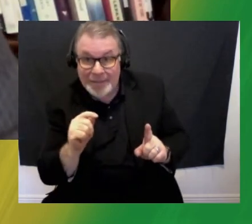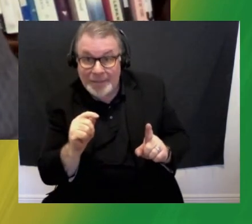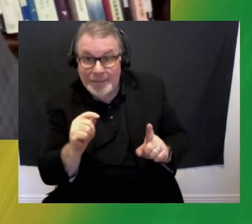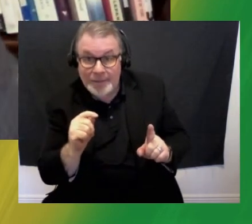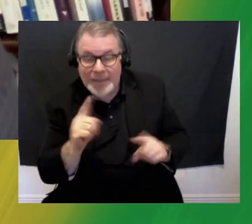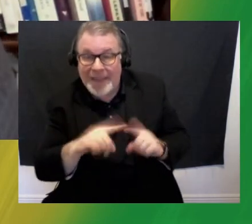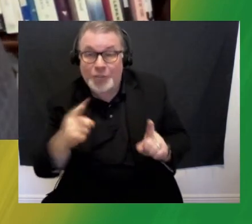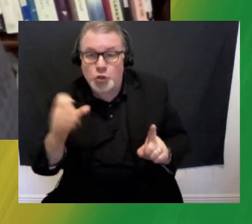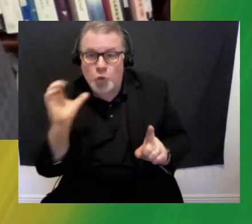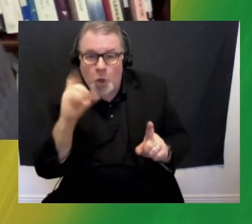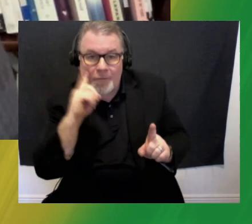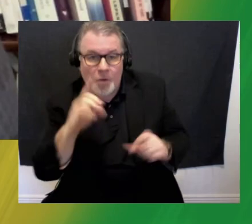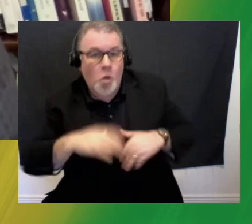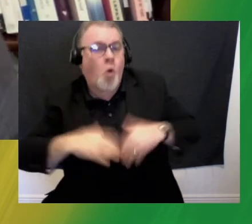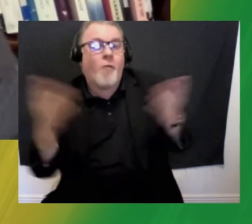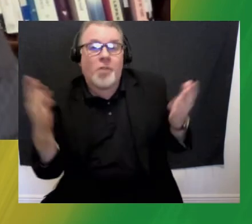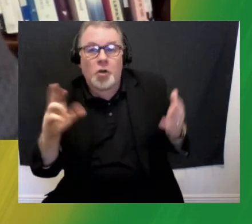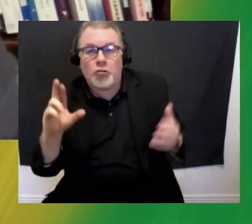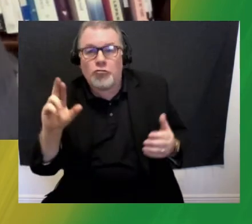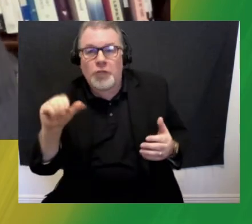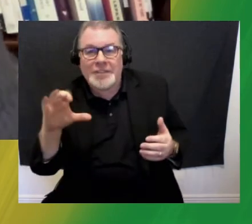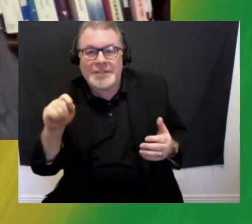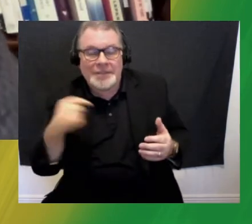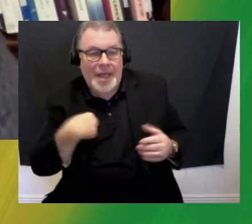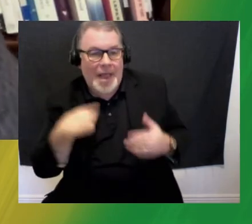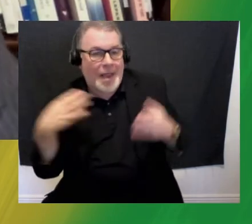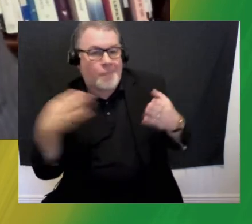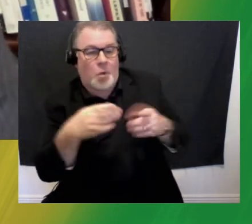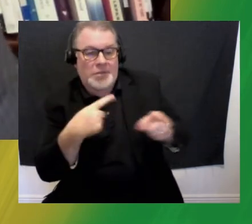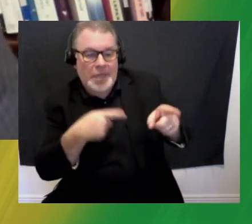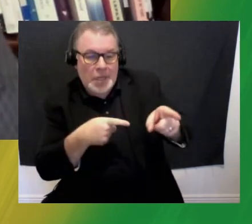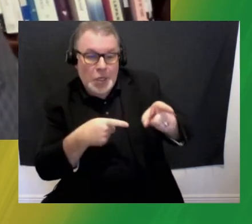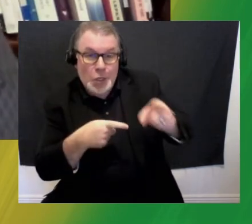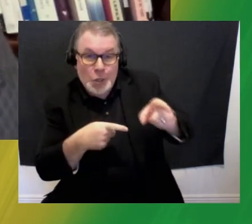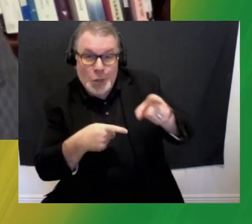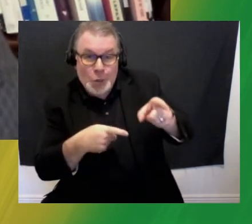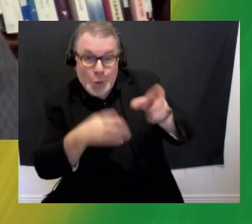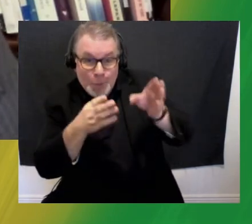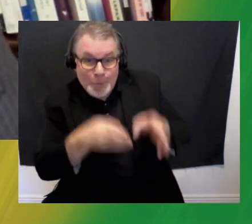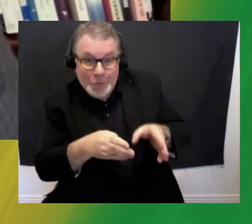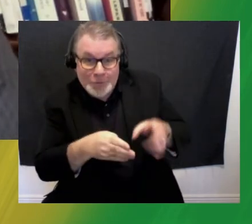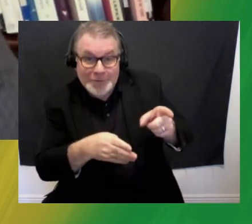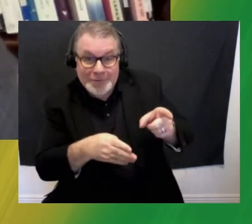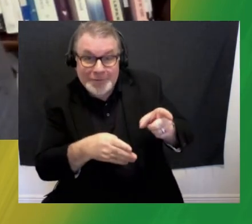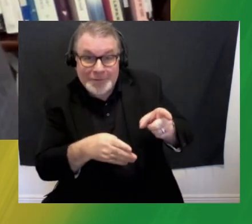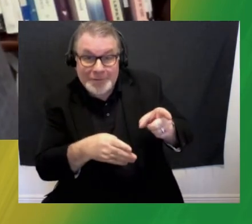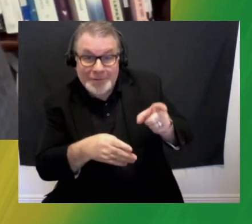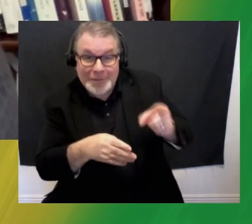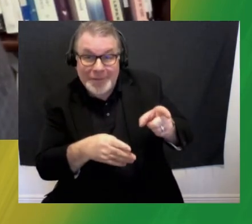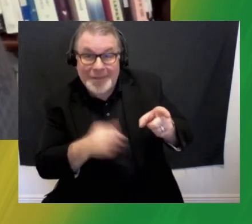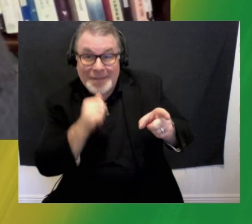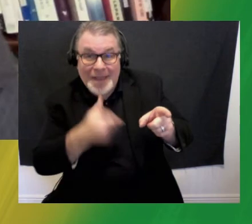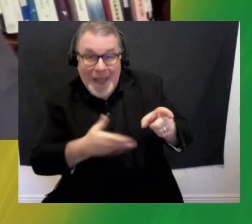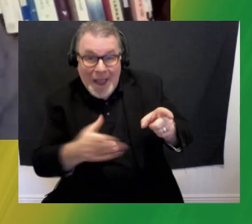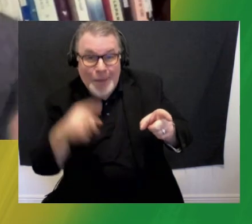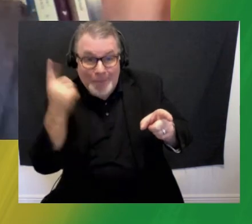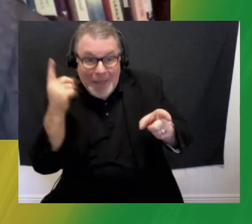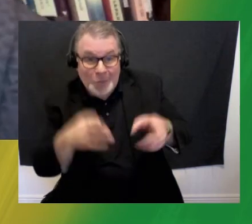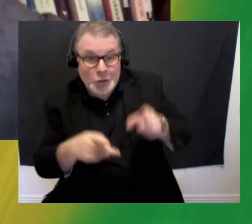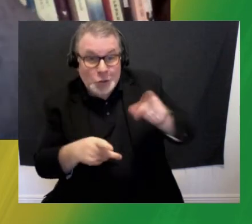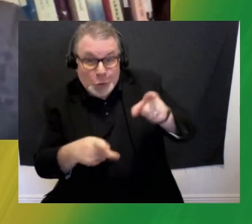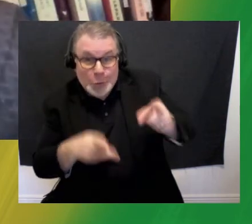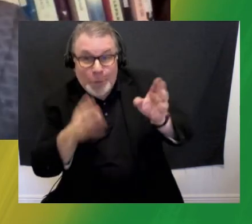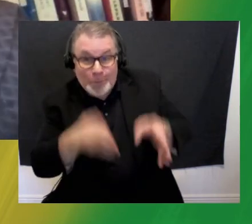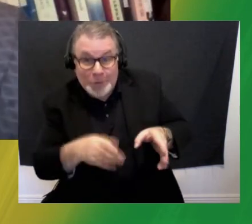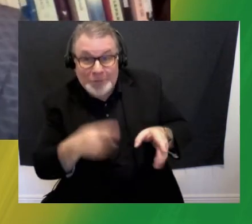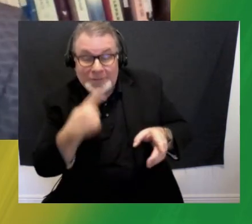the overt racist who I can point to and say, you're the guy that, didn't hire that Black person. You're the person that